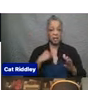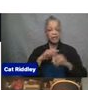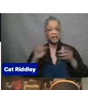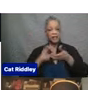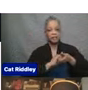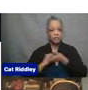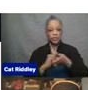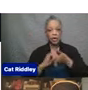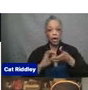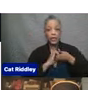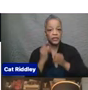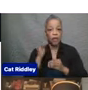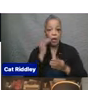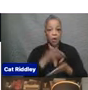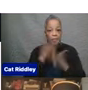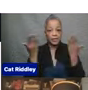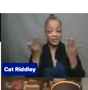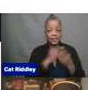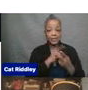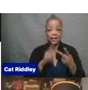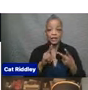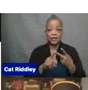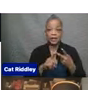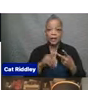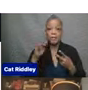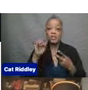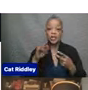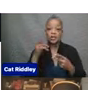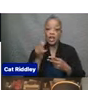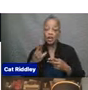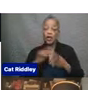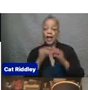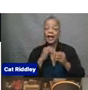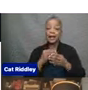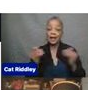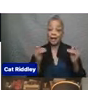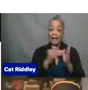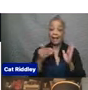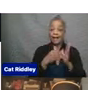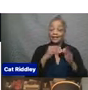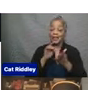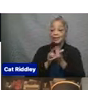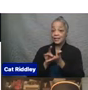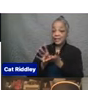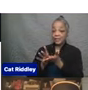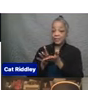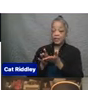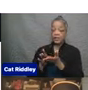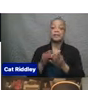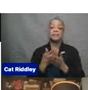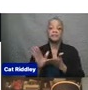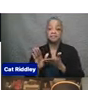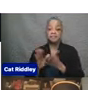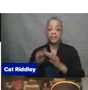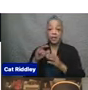the Coalition on Homelessness, Mission Agenda, and Mission Anti-Displacement Coalition. And in